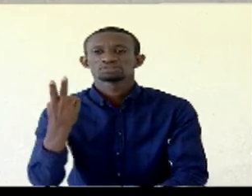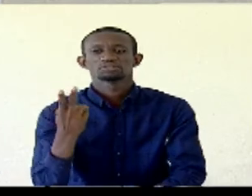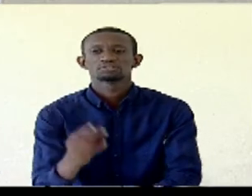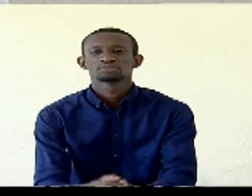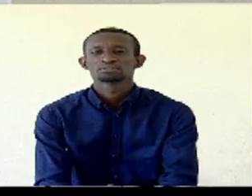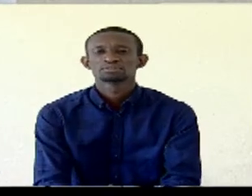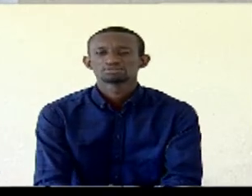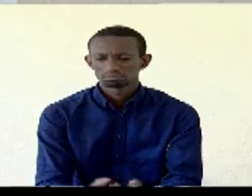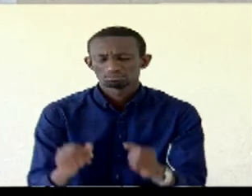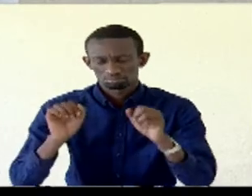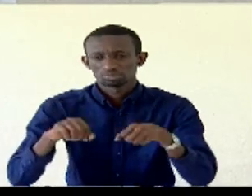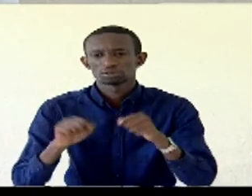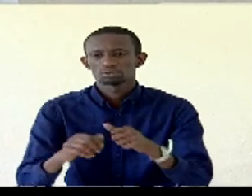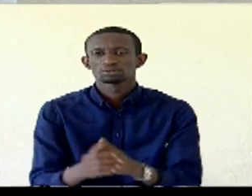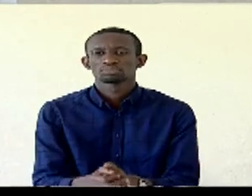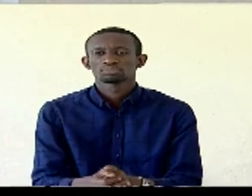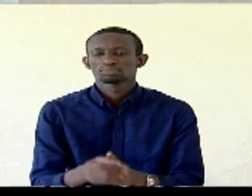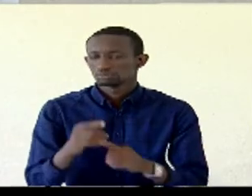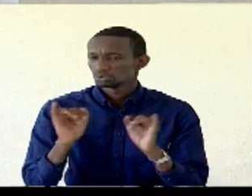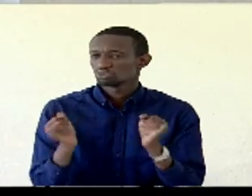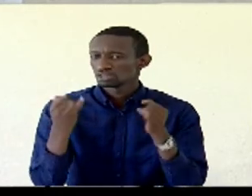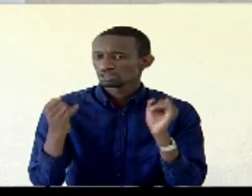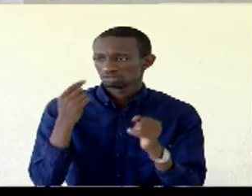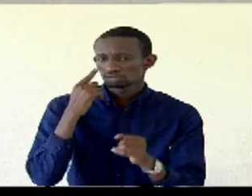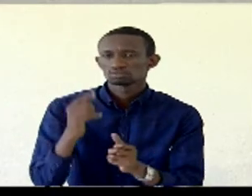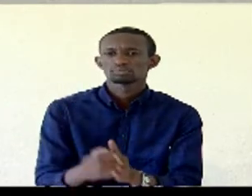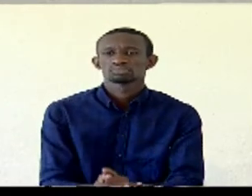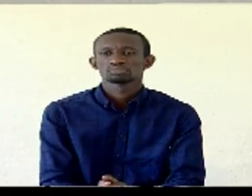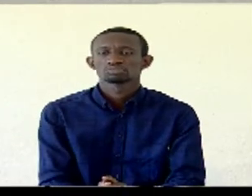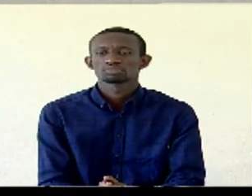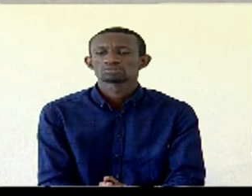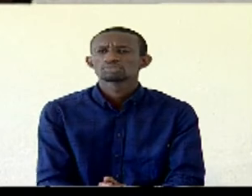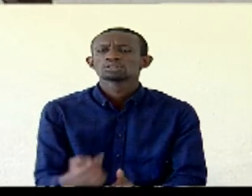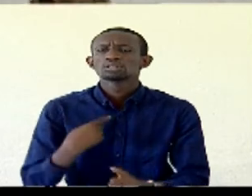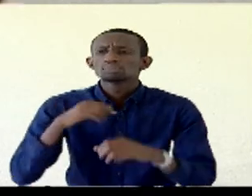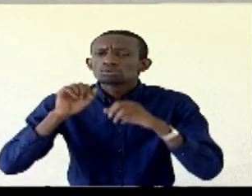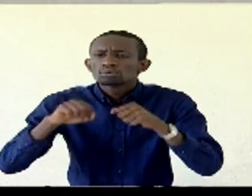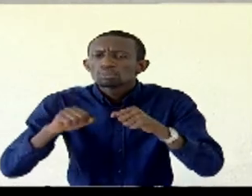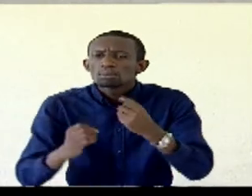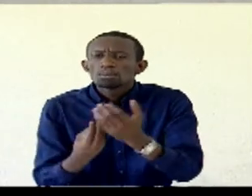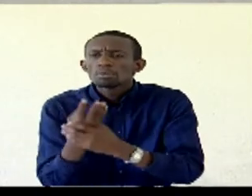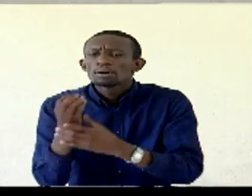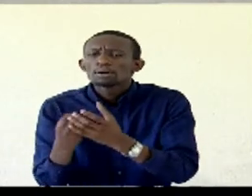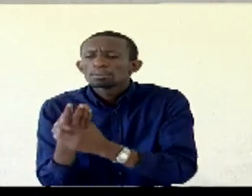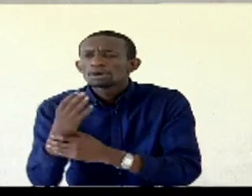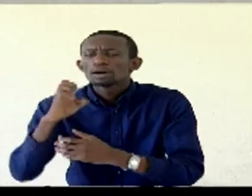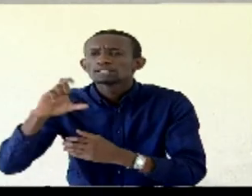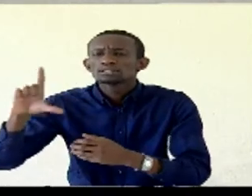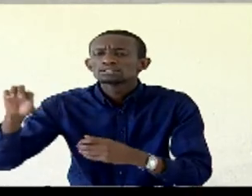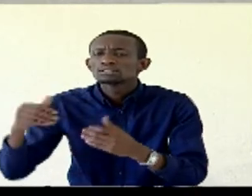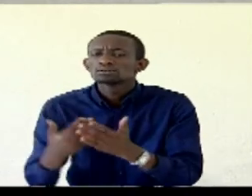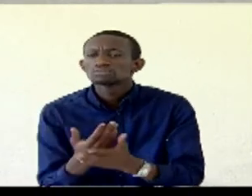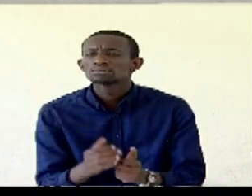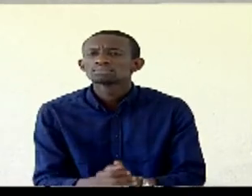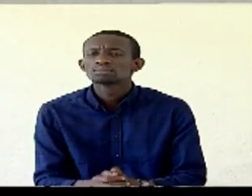Yeah, I think I can. Try it out and see. Are we able to make predictions based on the results we have? How